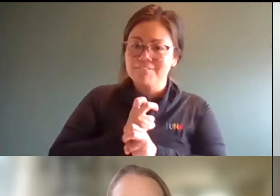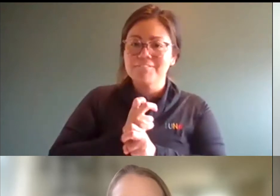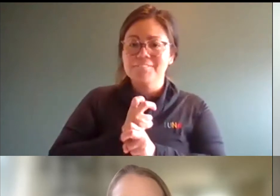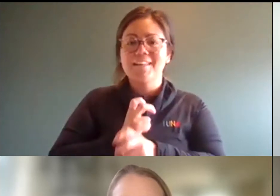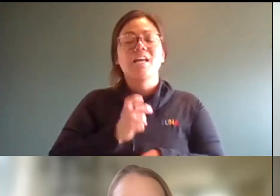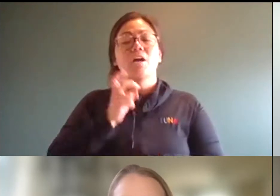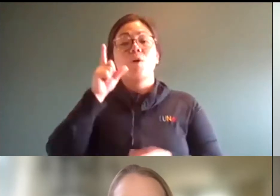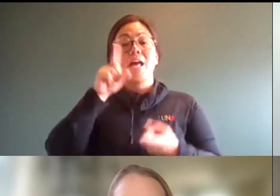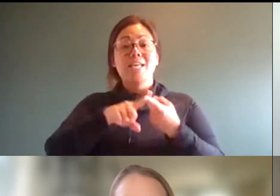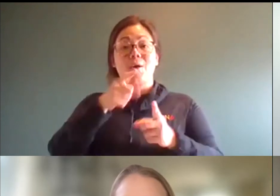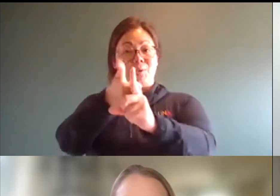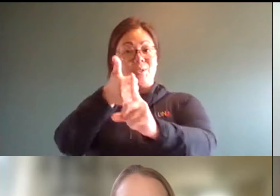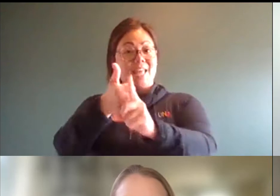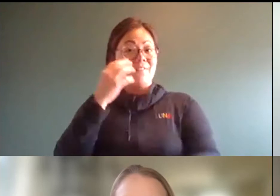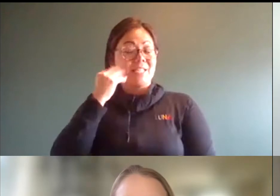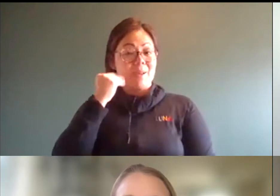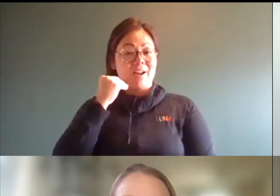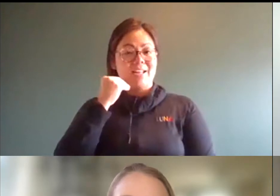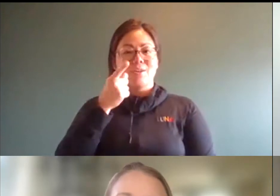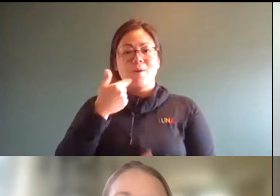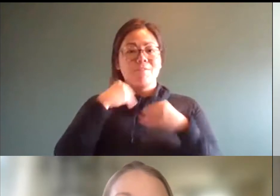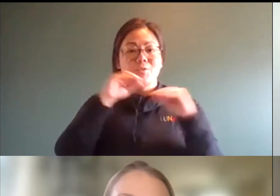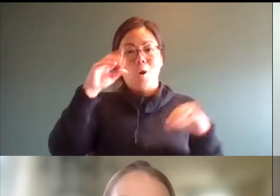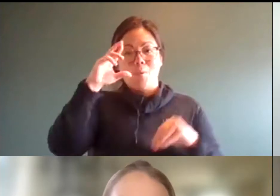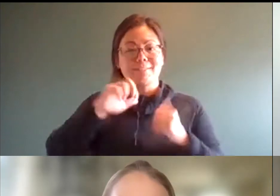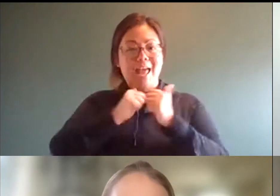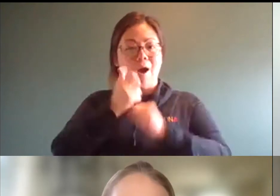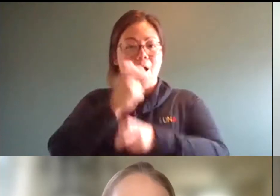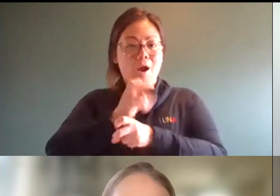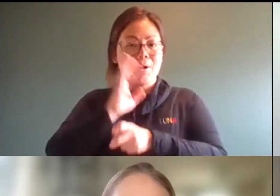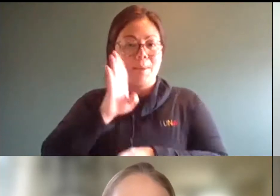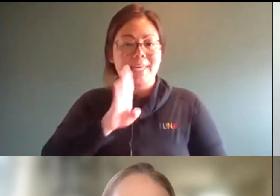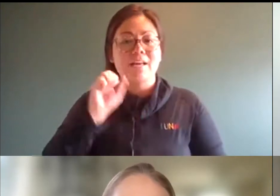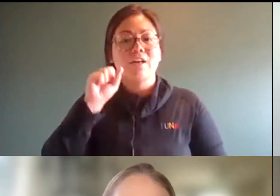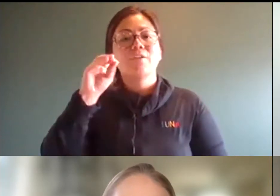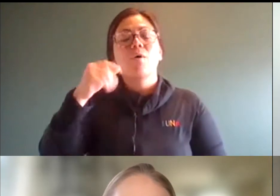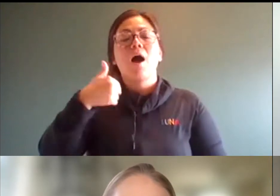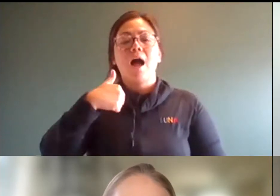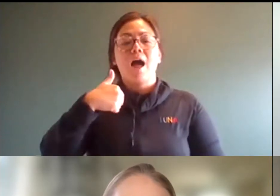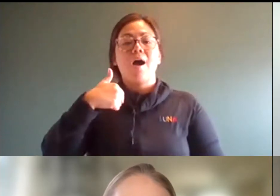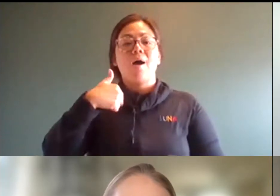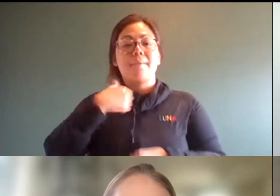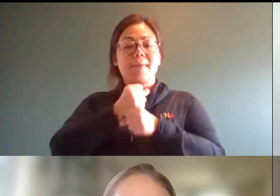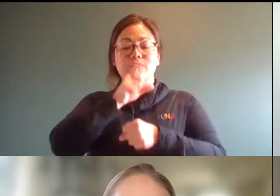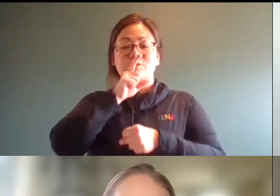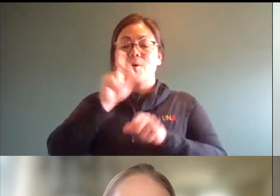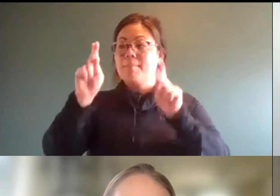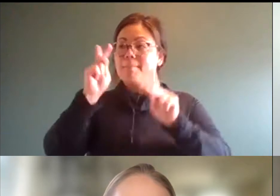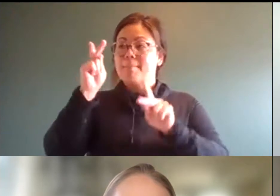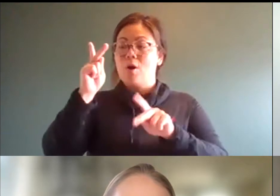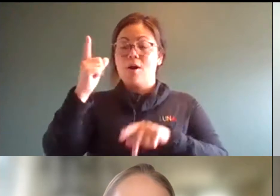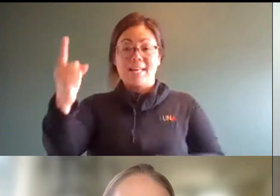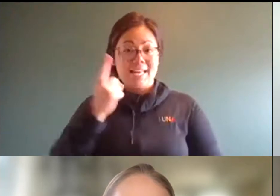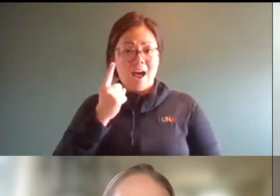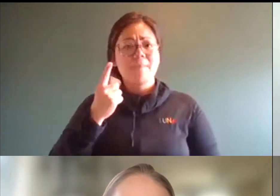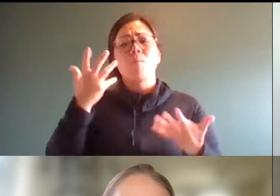until you've done it, you don't realize how hard it can be. So we just try to make sure that when people come by, that they feel welcome.